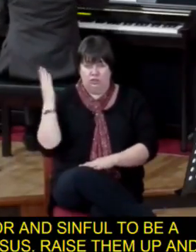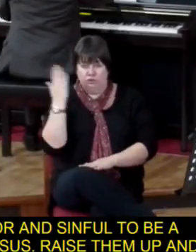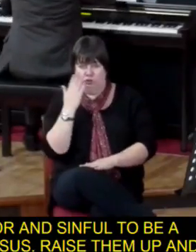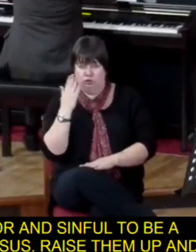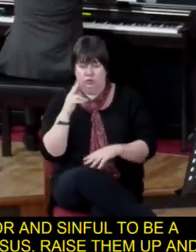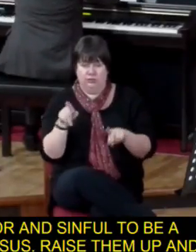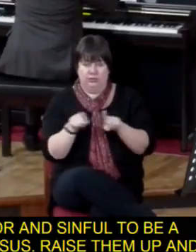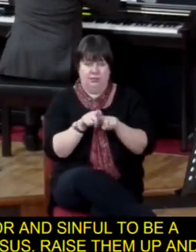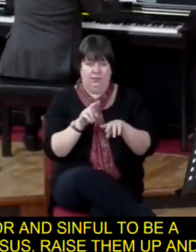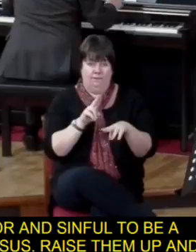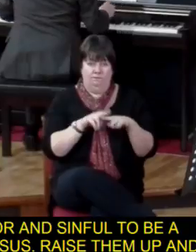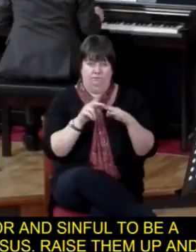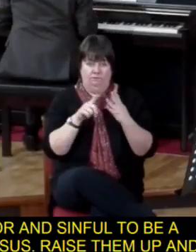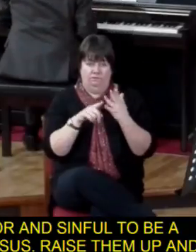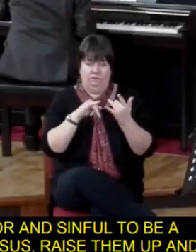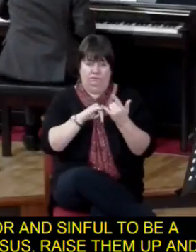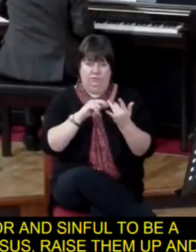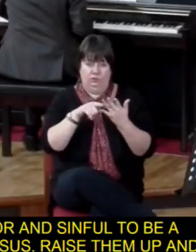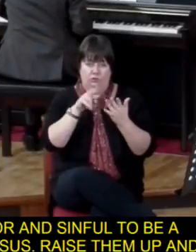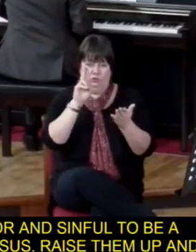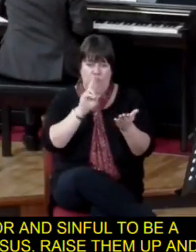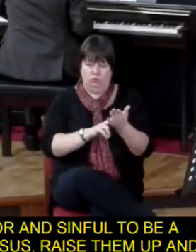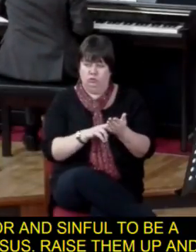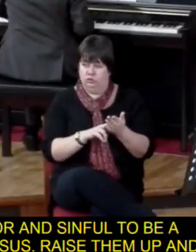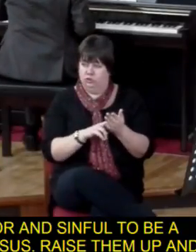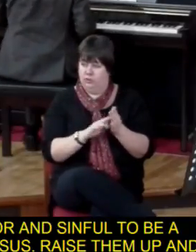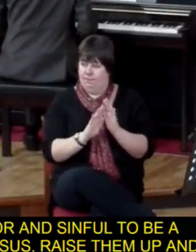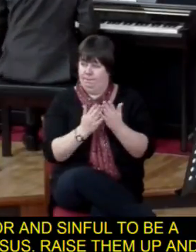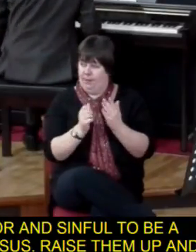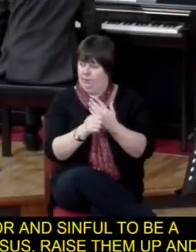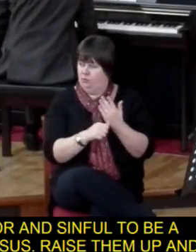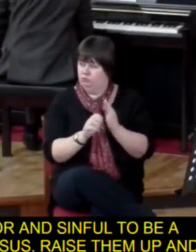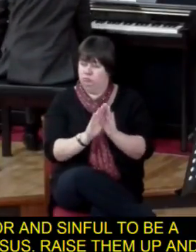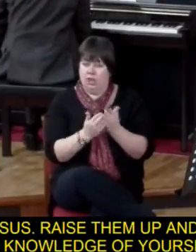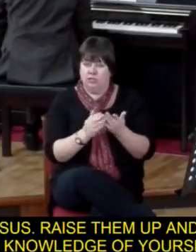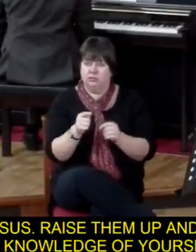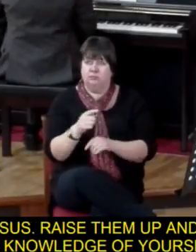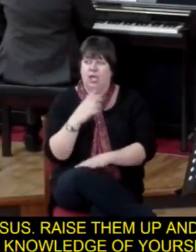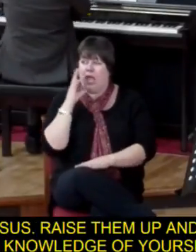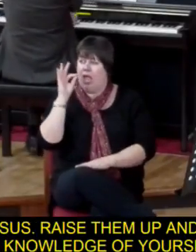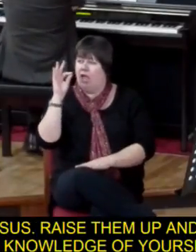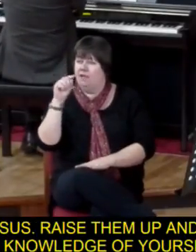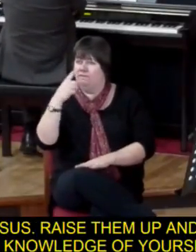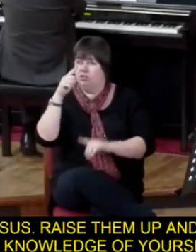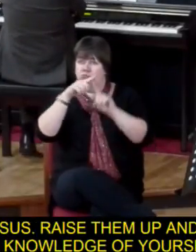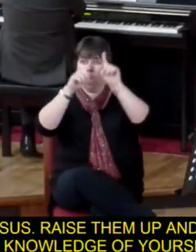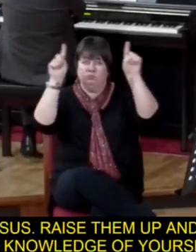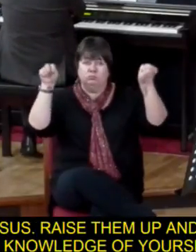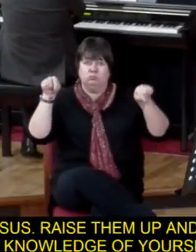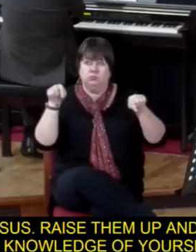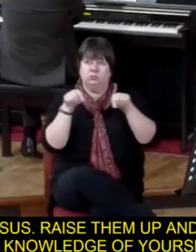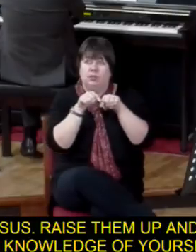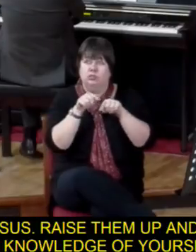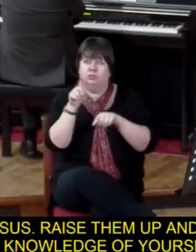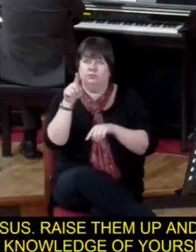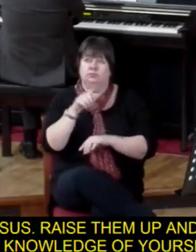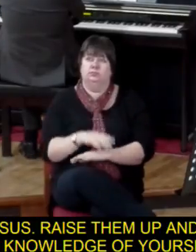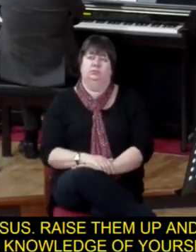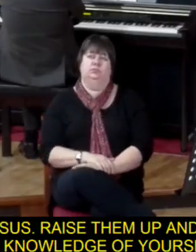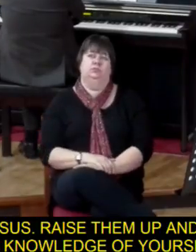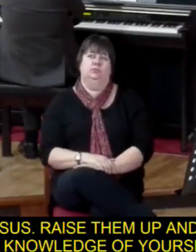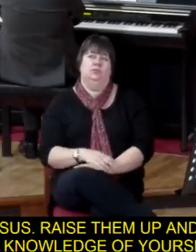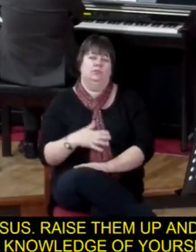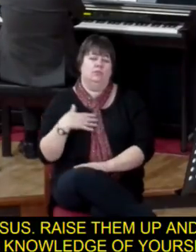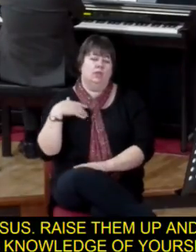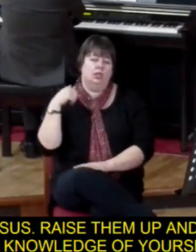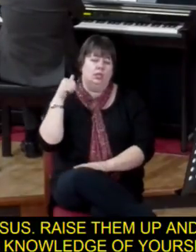class this morning. Brilliant, well done. Lauren, I'm going to have to ask you to help me. Will you put up the first slide for the youngsters, please? Brilliant. Okay, so